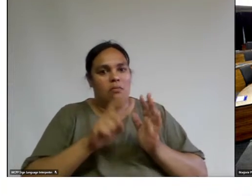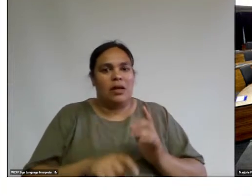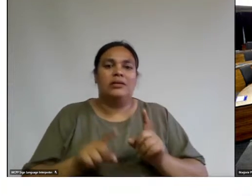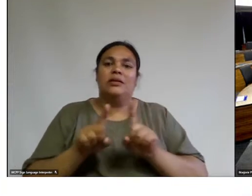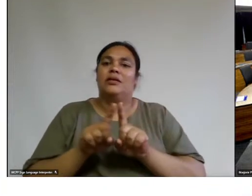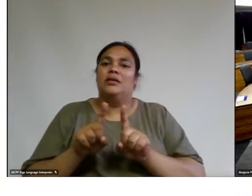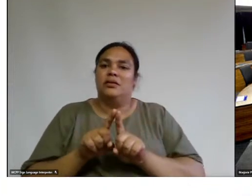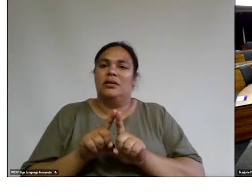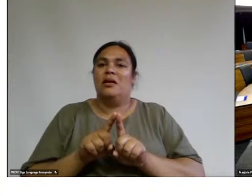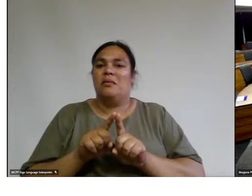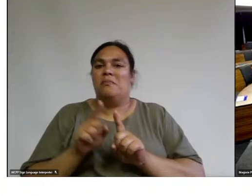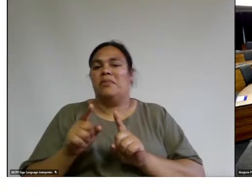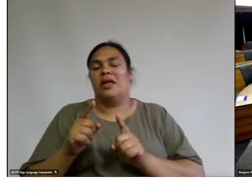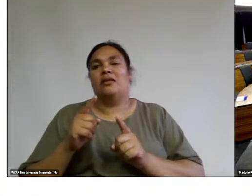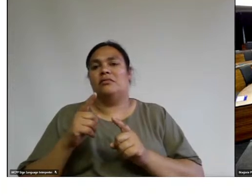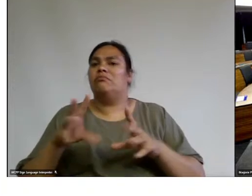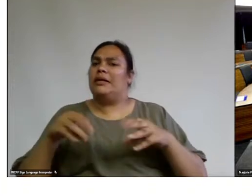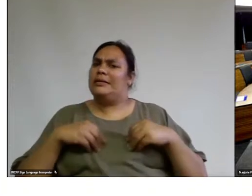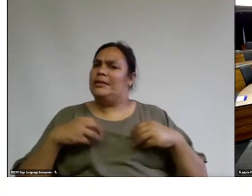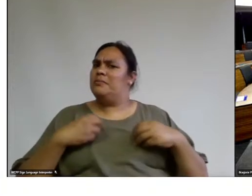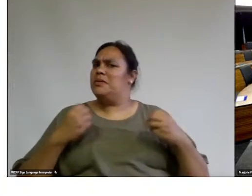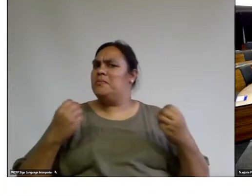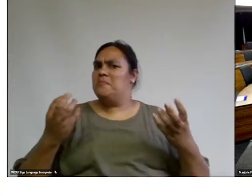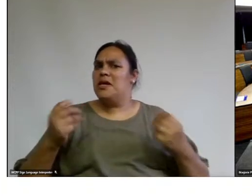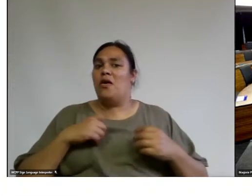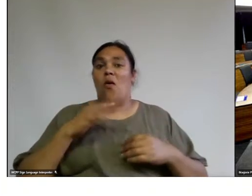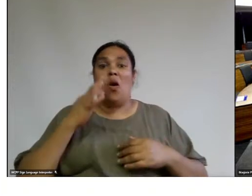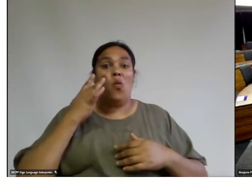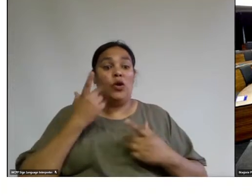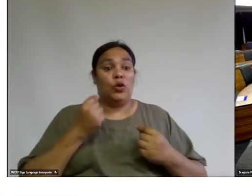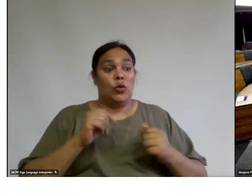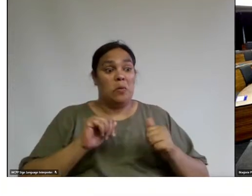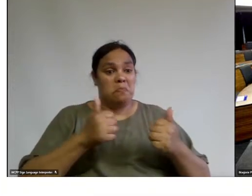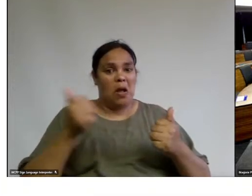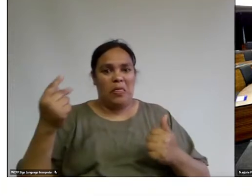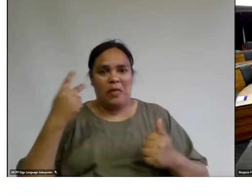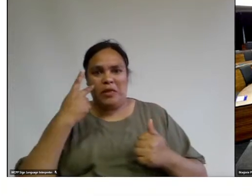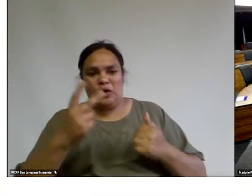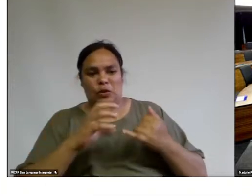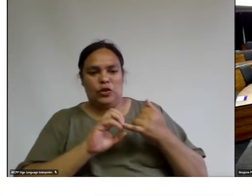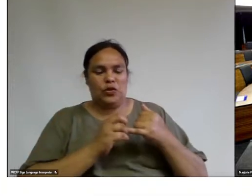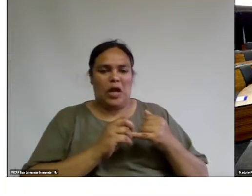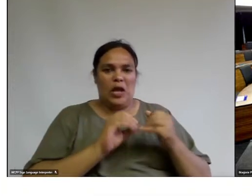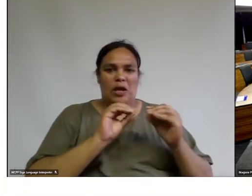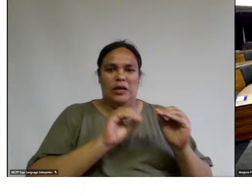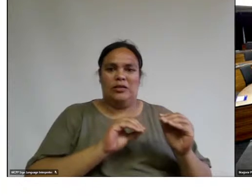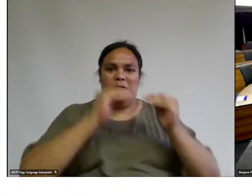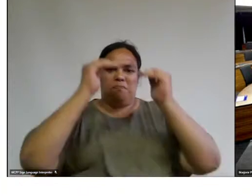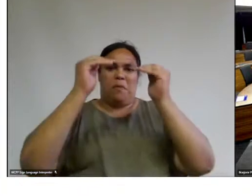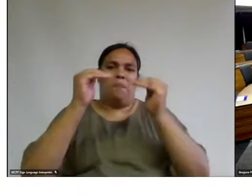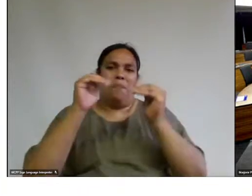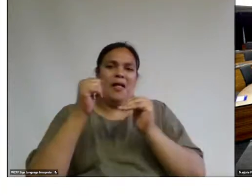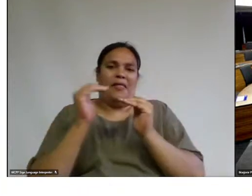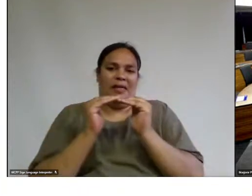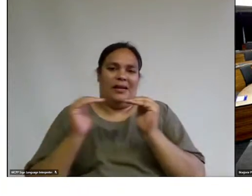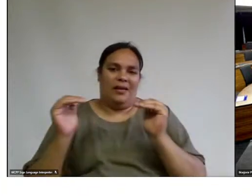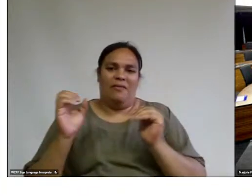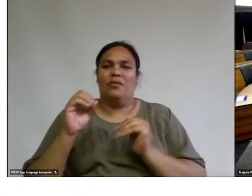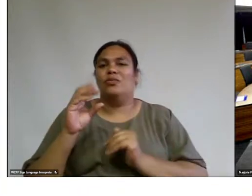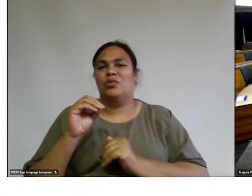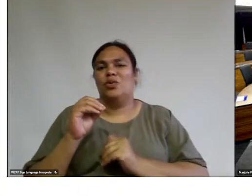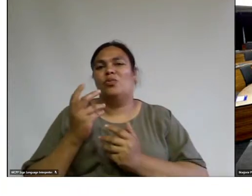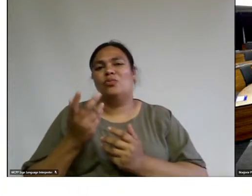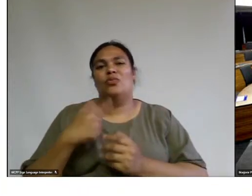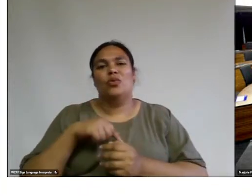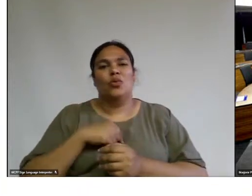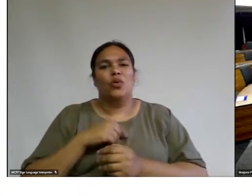be quite commonly accepted that as soon as you start doing well, then they look to try and move you up another level. So we